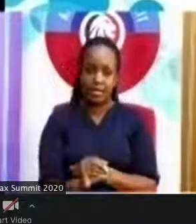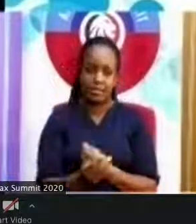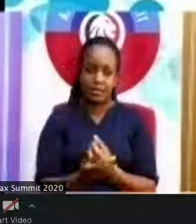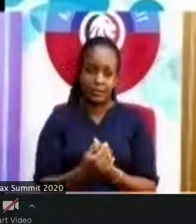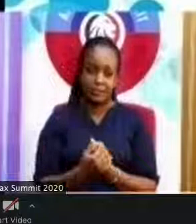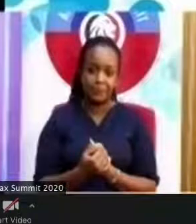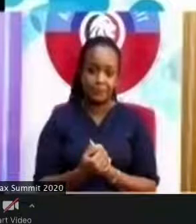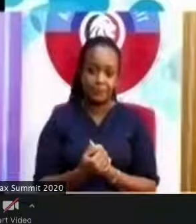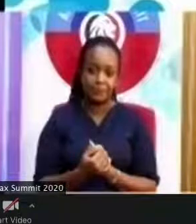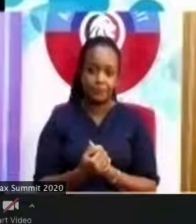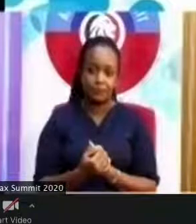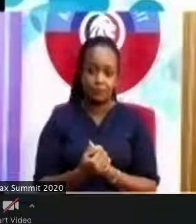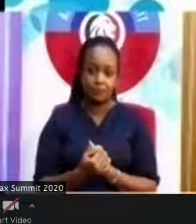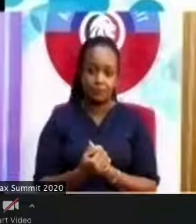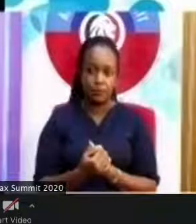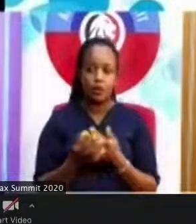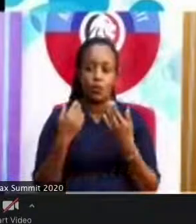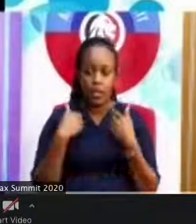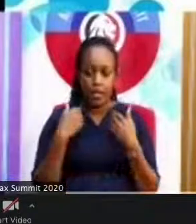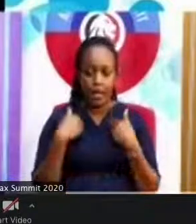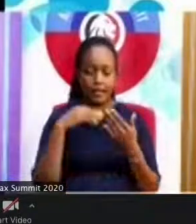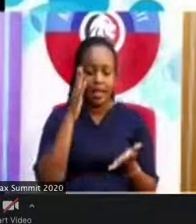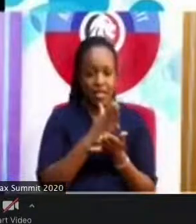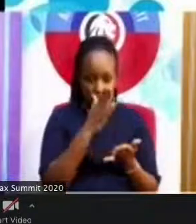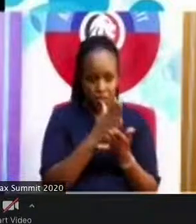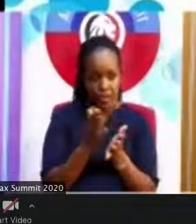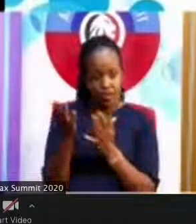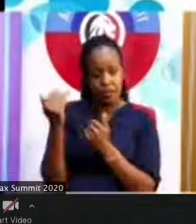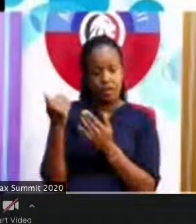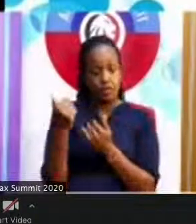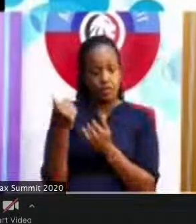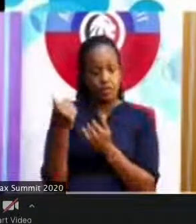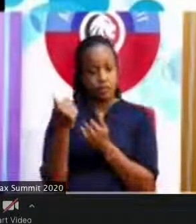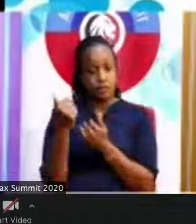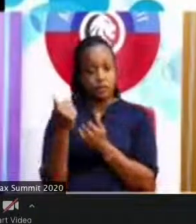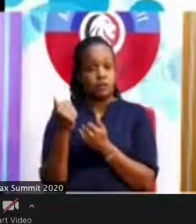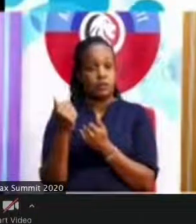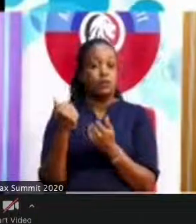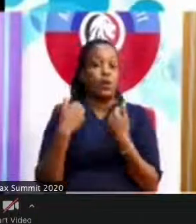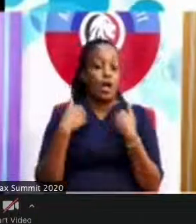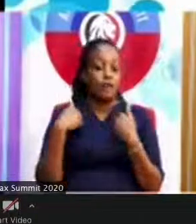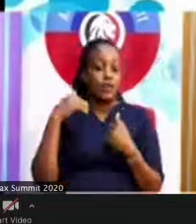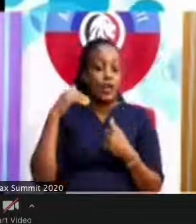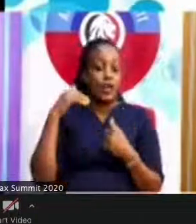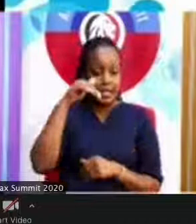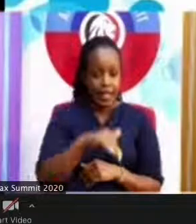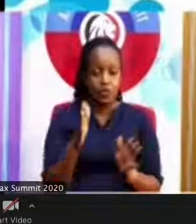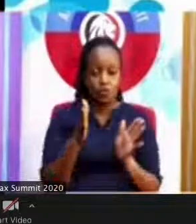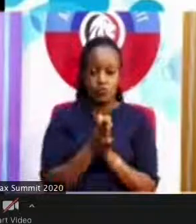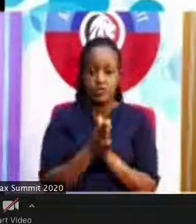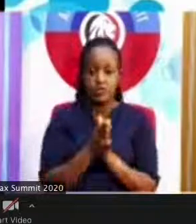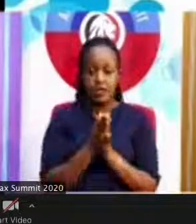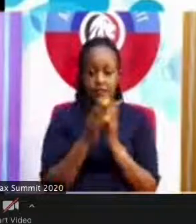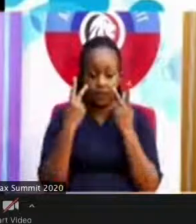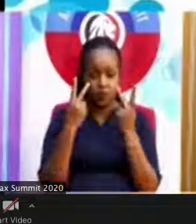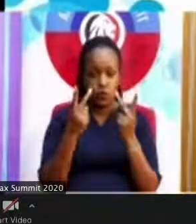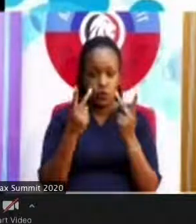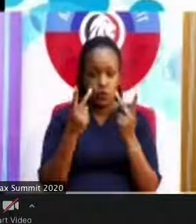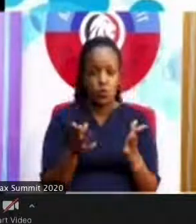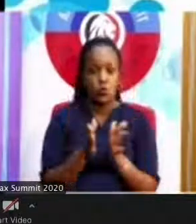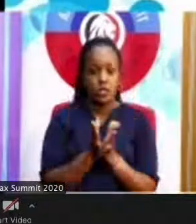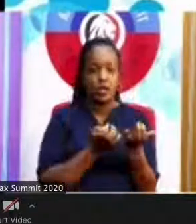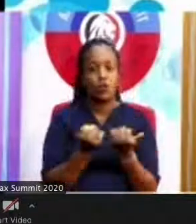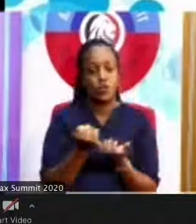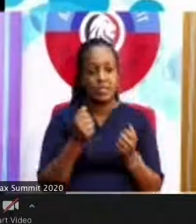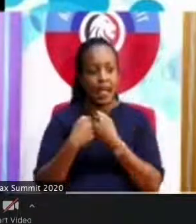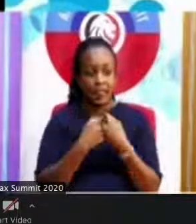We had actually expected a decline in view of the economic challenges.